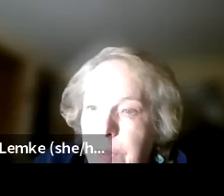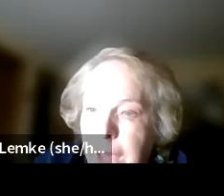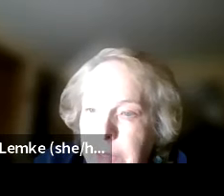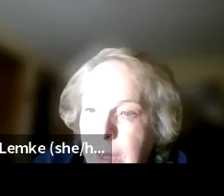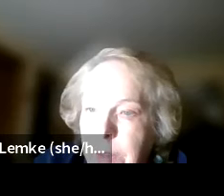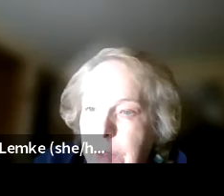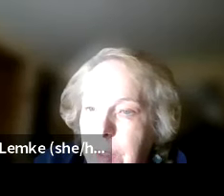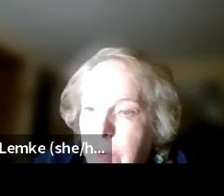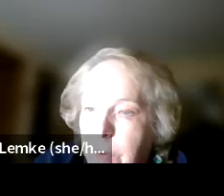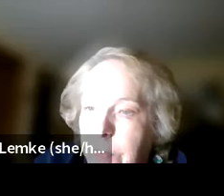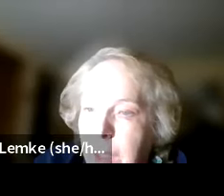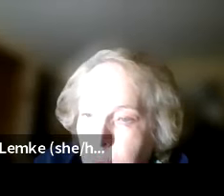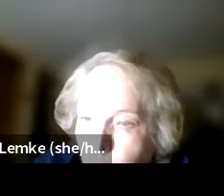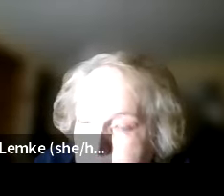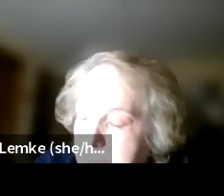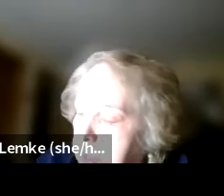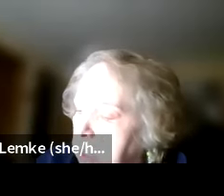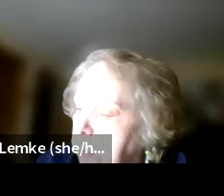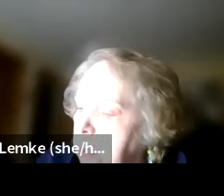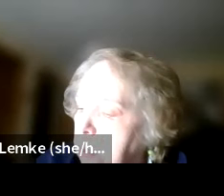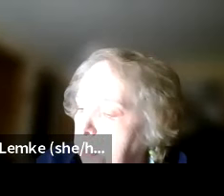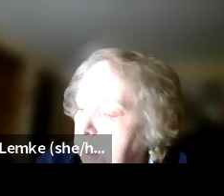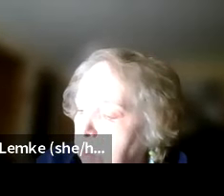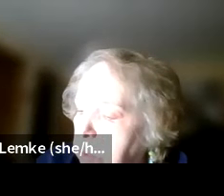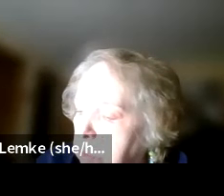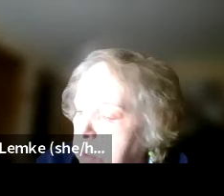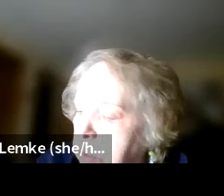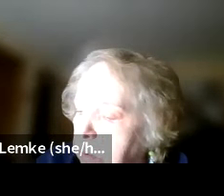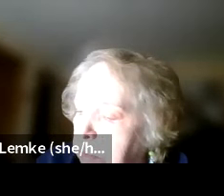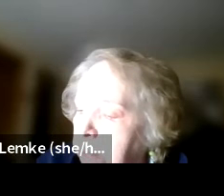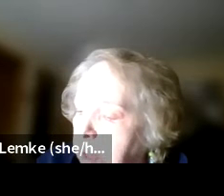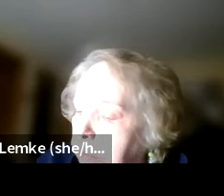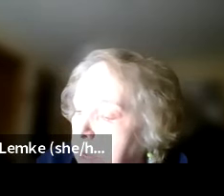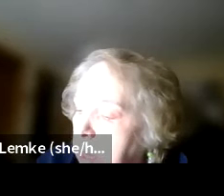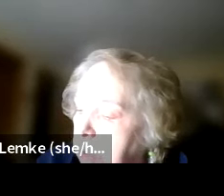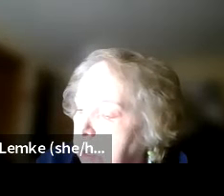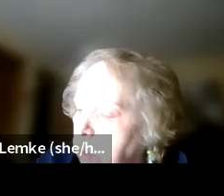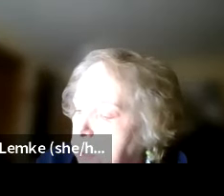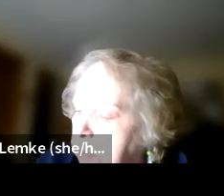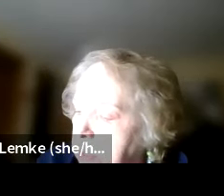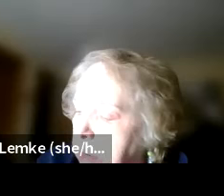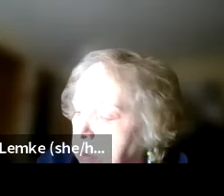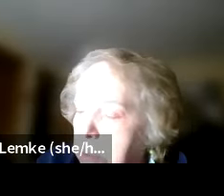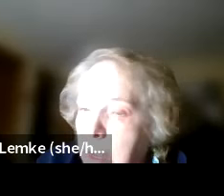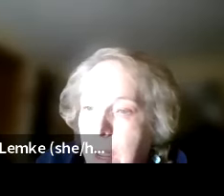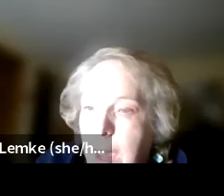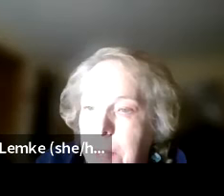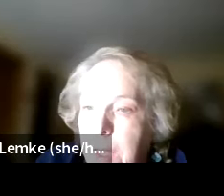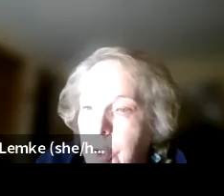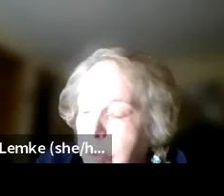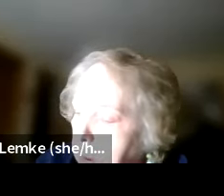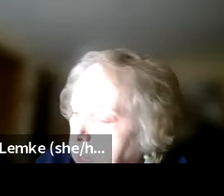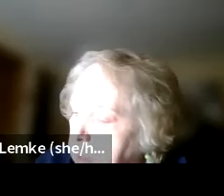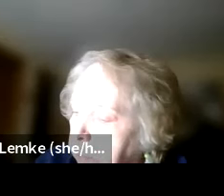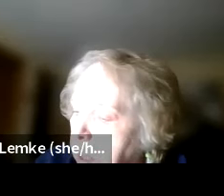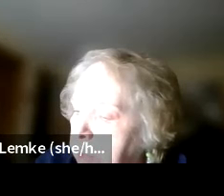I am glad that to hear, I don't know all the details, but that their peer resources are being involved, including respite centers and